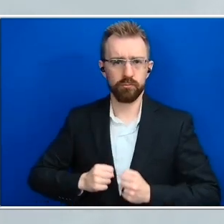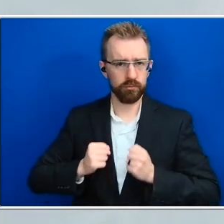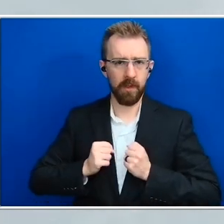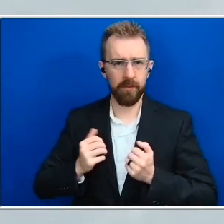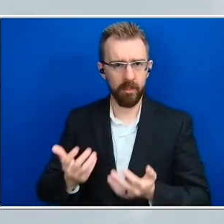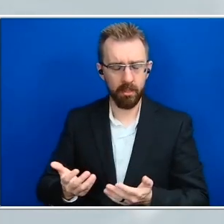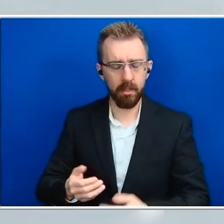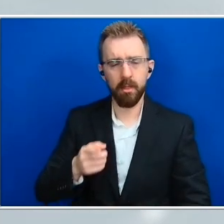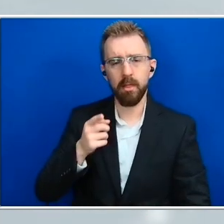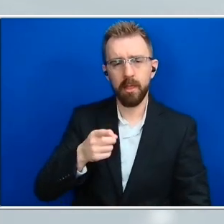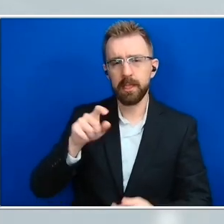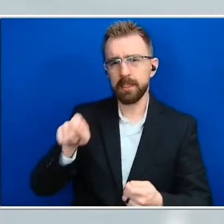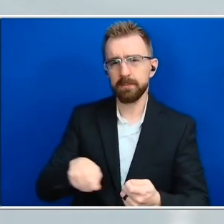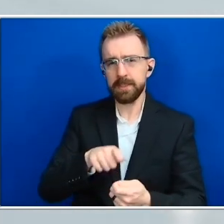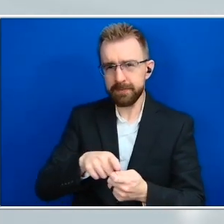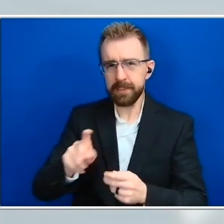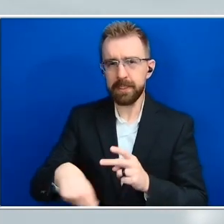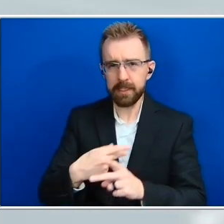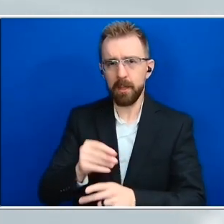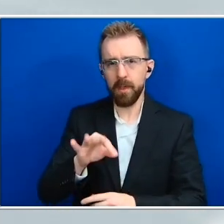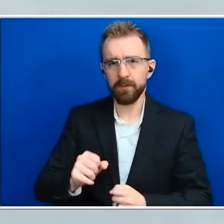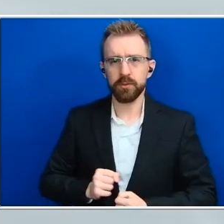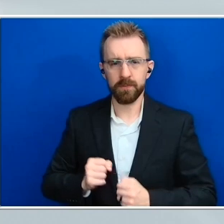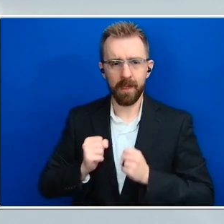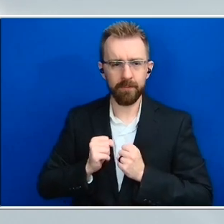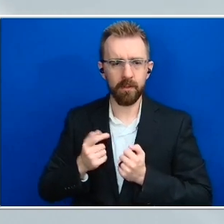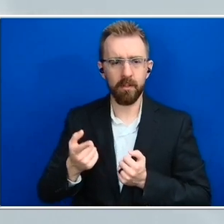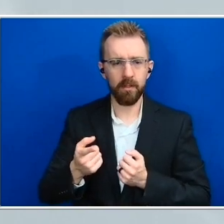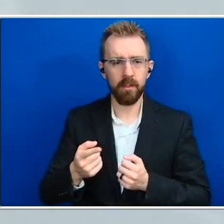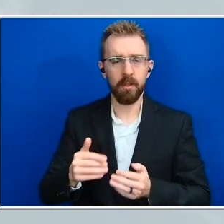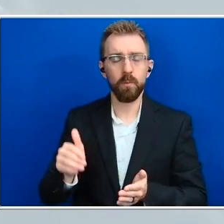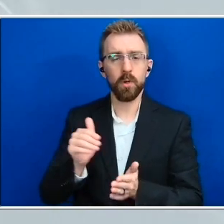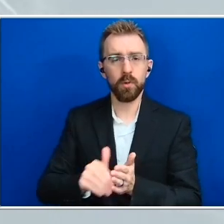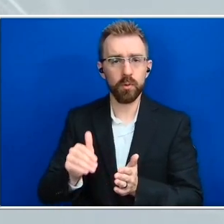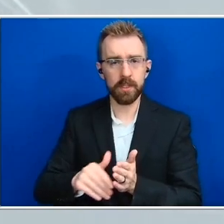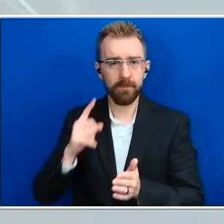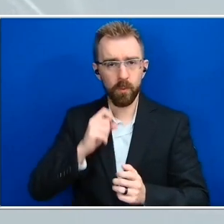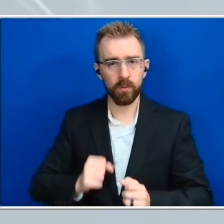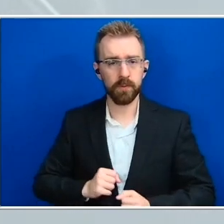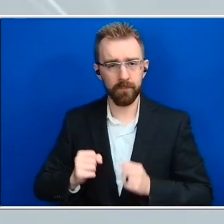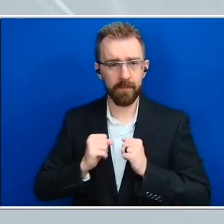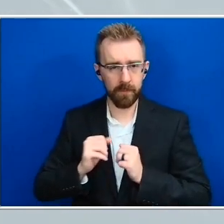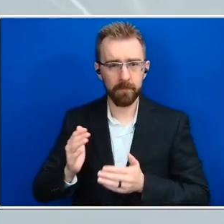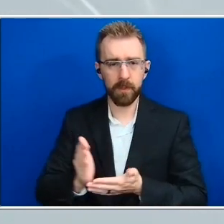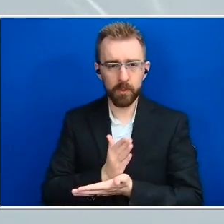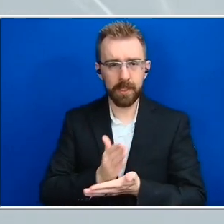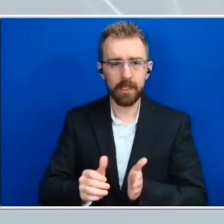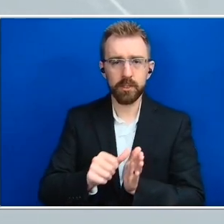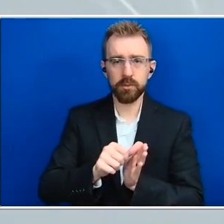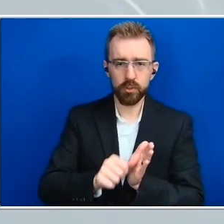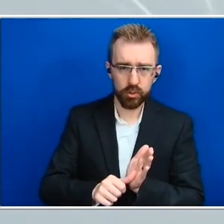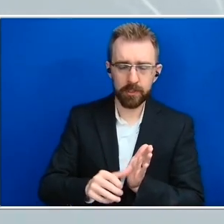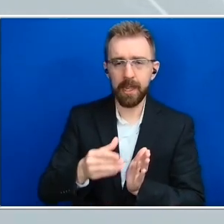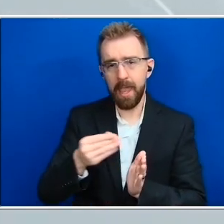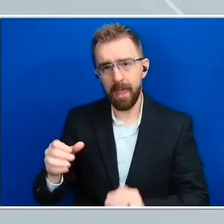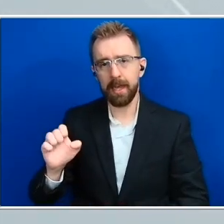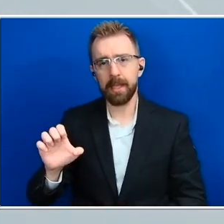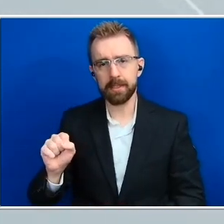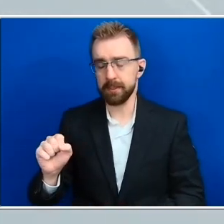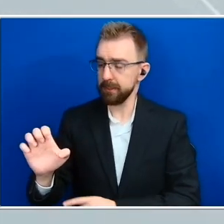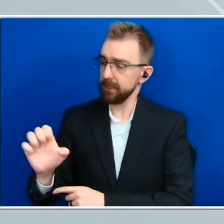disease-specific survival, or a recurrence-free survival between surgery and ESD on the